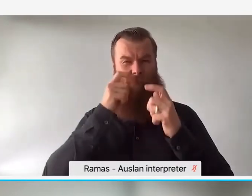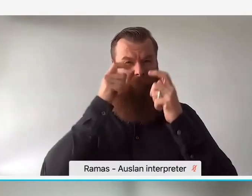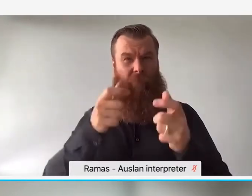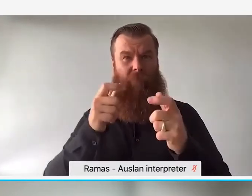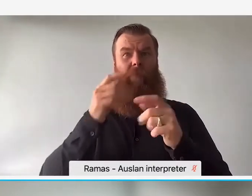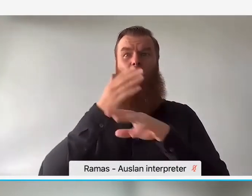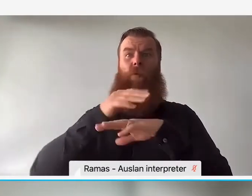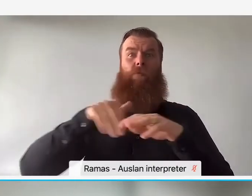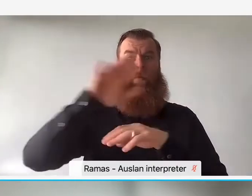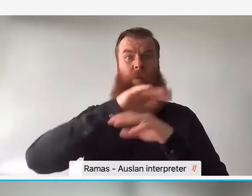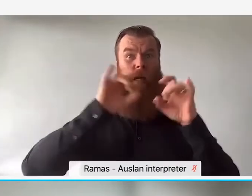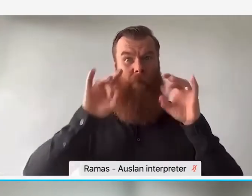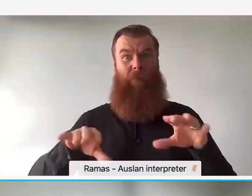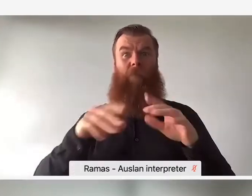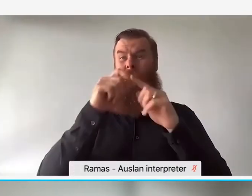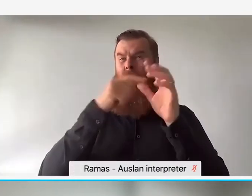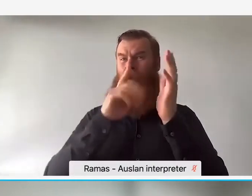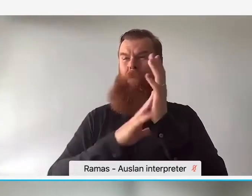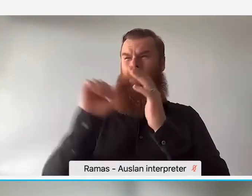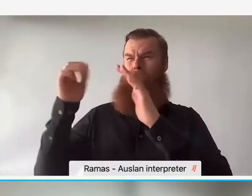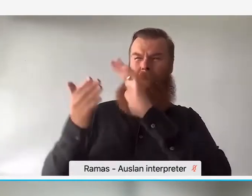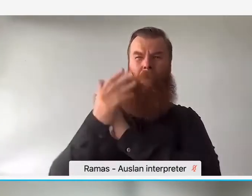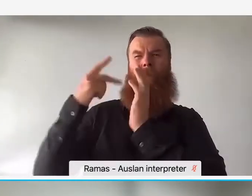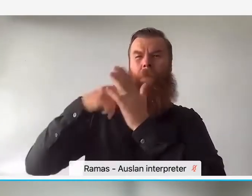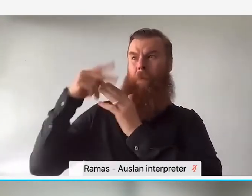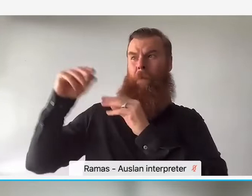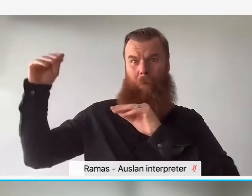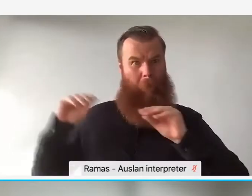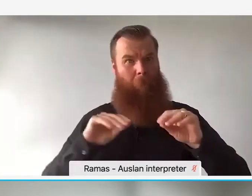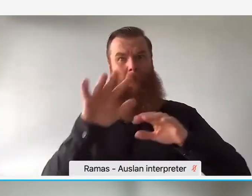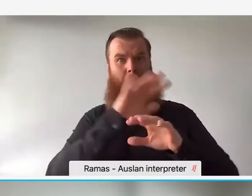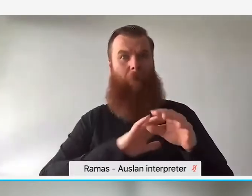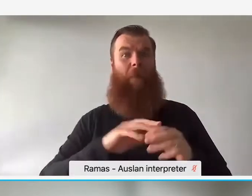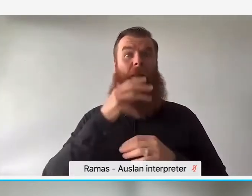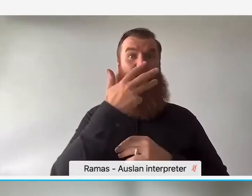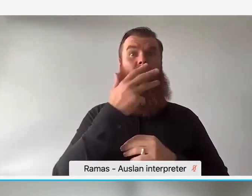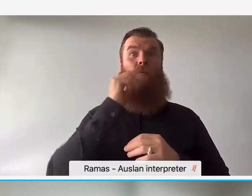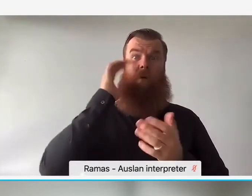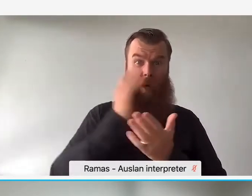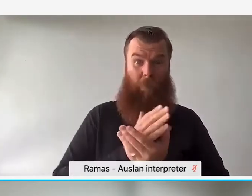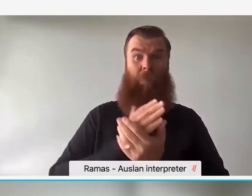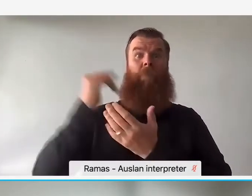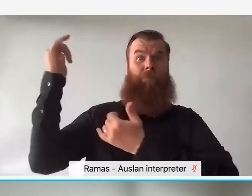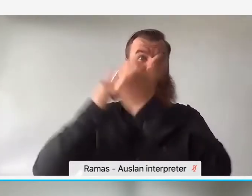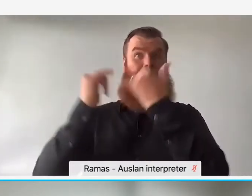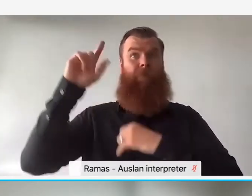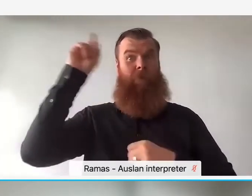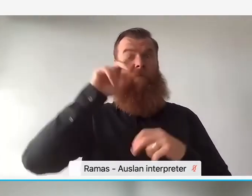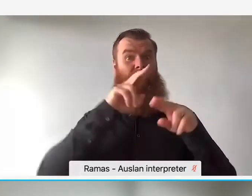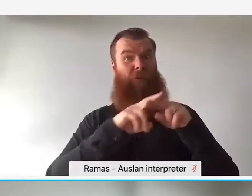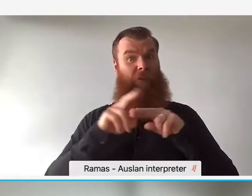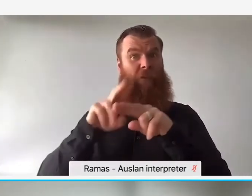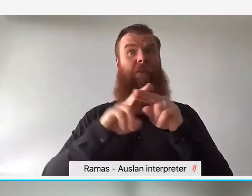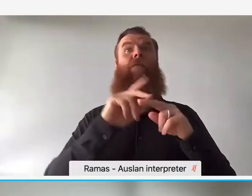PALM scheme. In fact, 9 are due to fly into Australia today from Fiji, the first group we've had